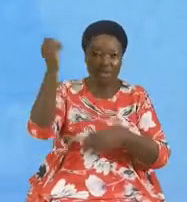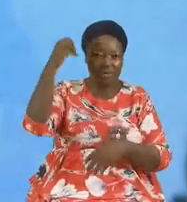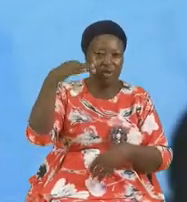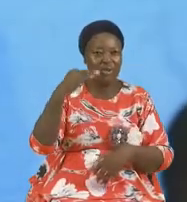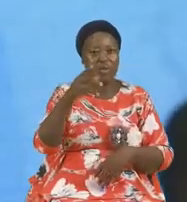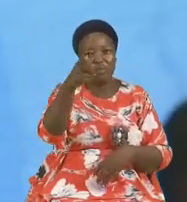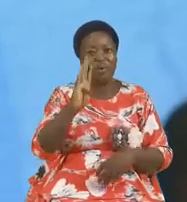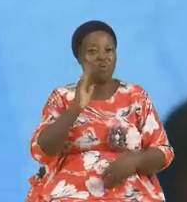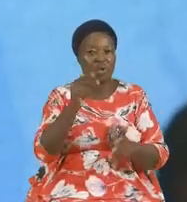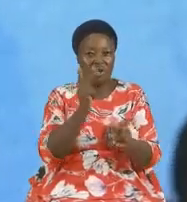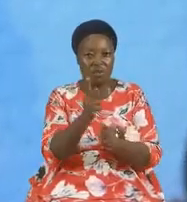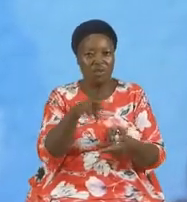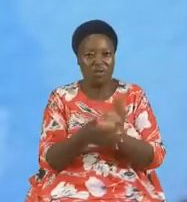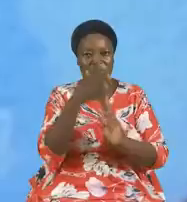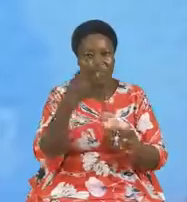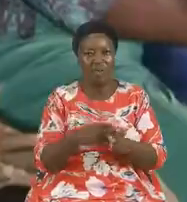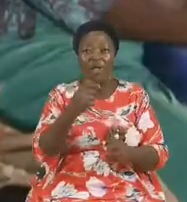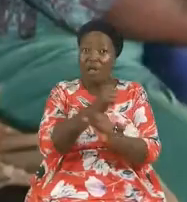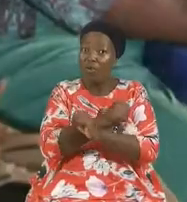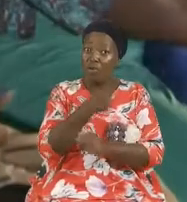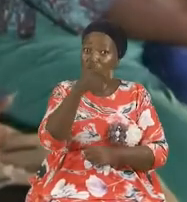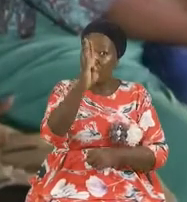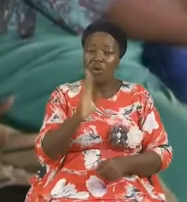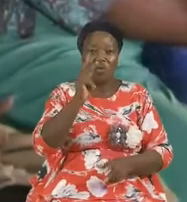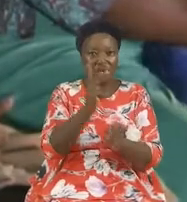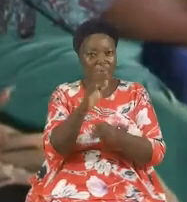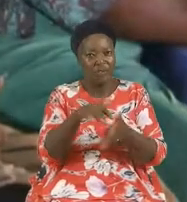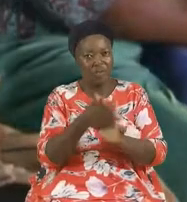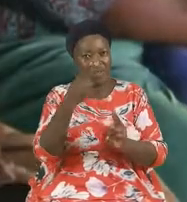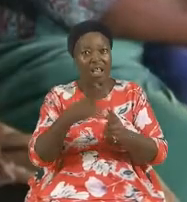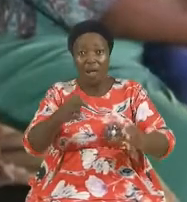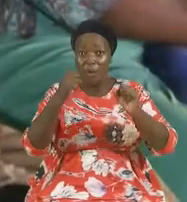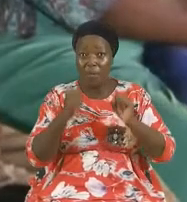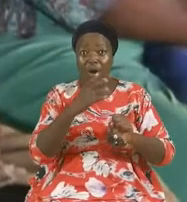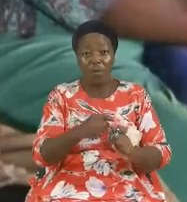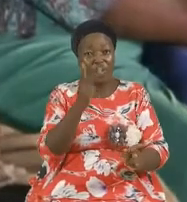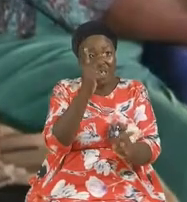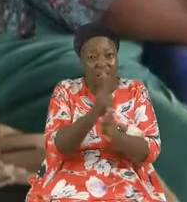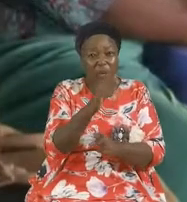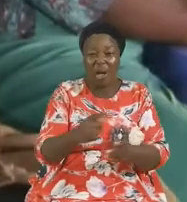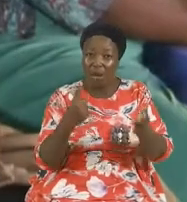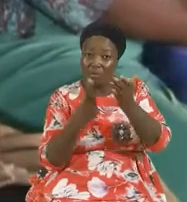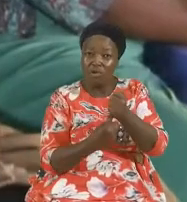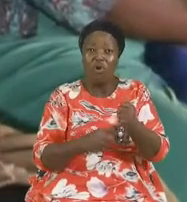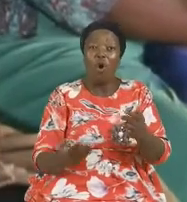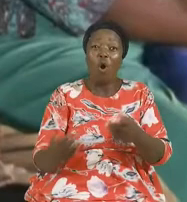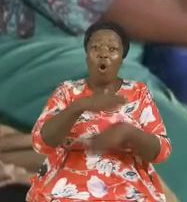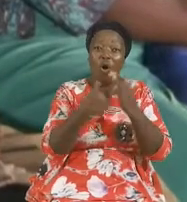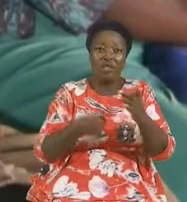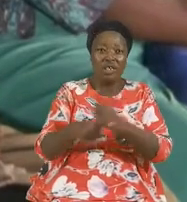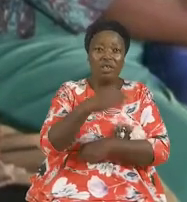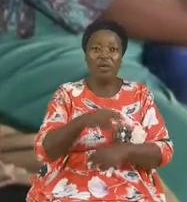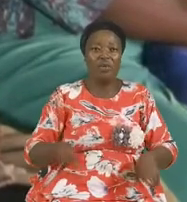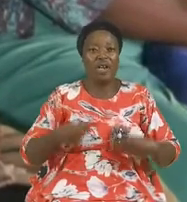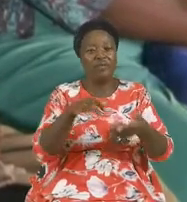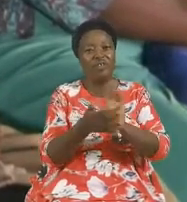I pray the grace of God will keep you. The love of God will keep you. The power will uphold